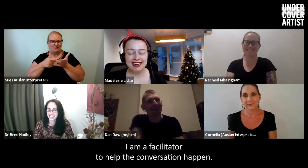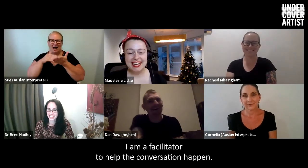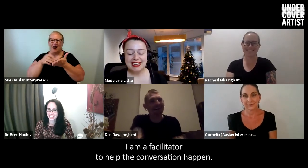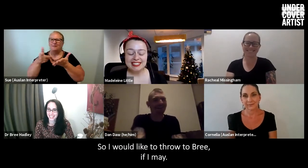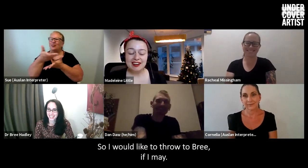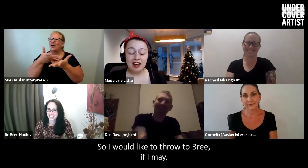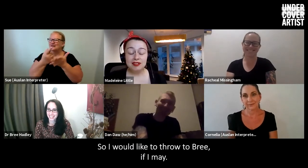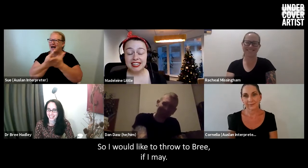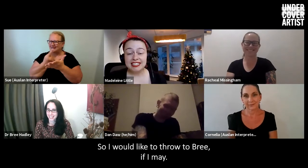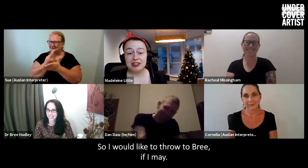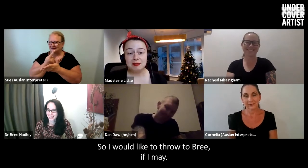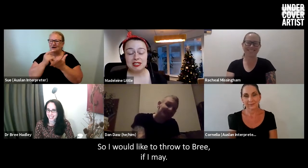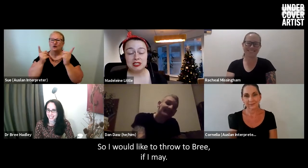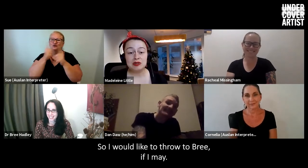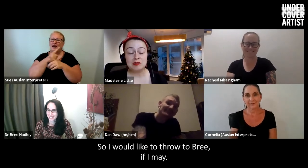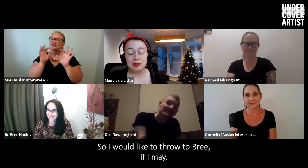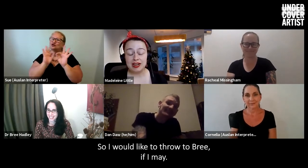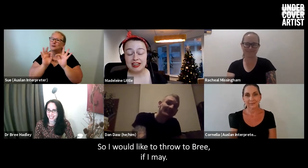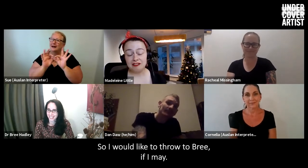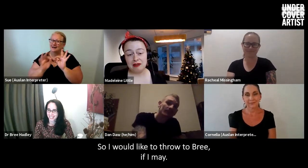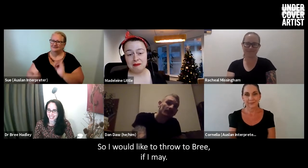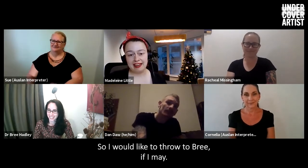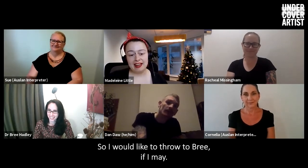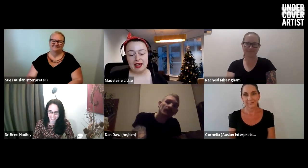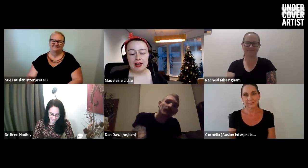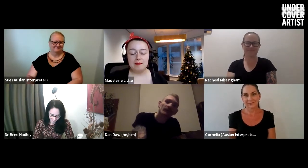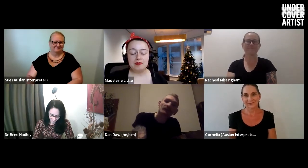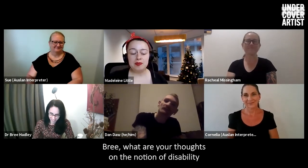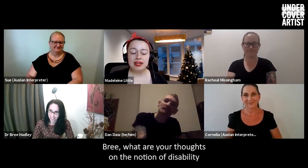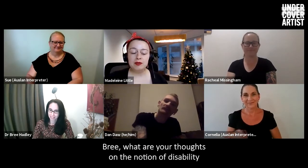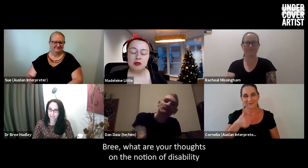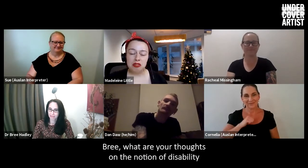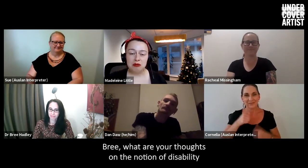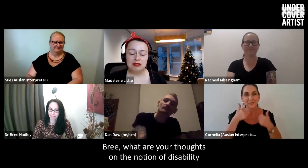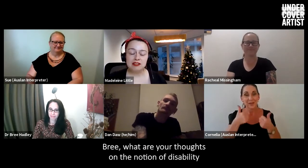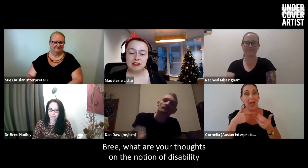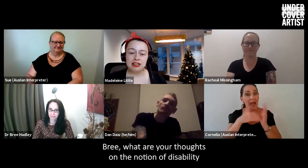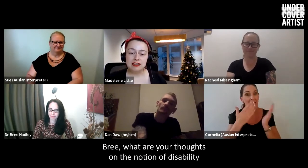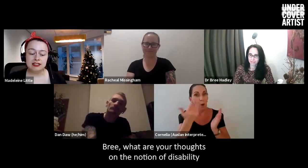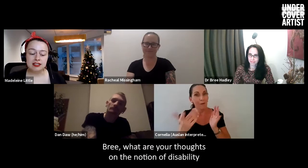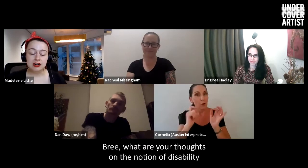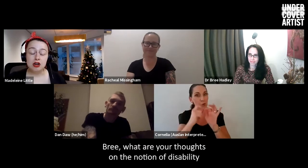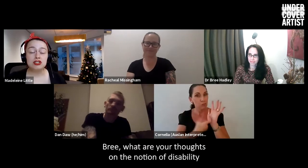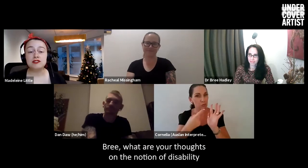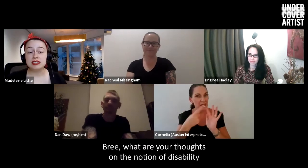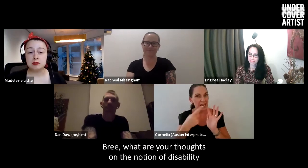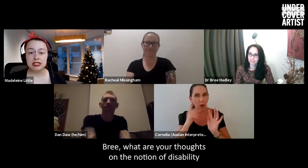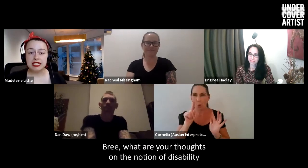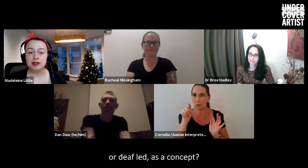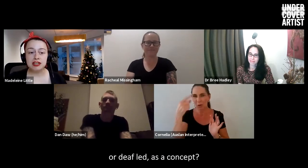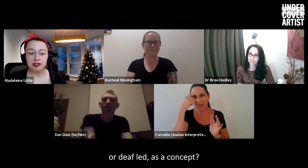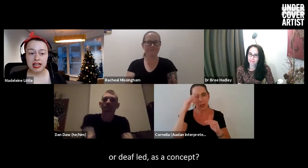conversation happen. So I would like to throw it to Bree, if I may. Bree, what are your thoughts on the notion